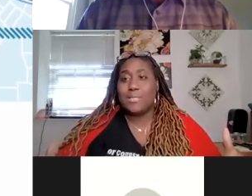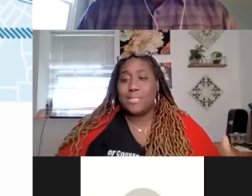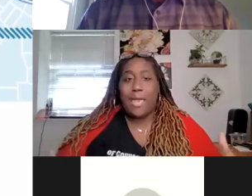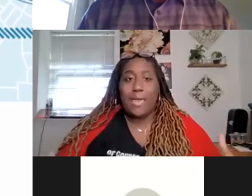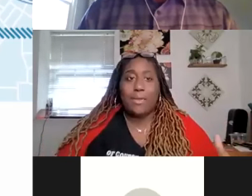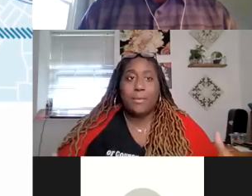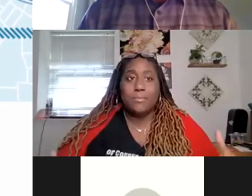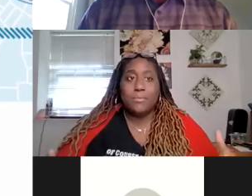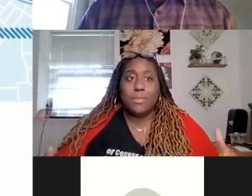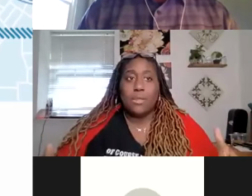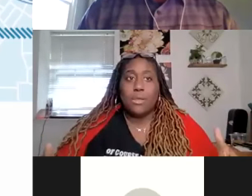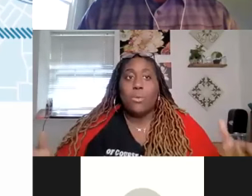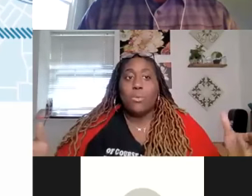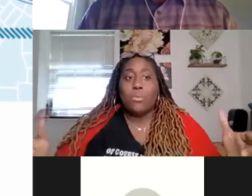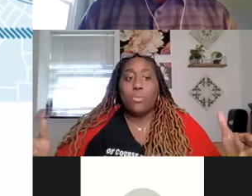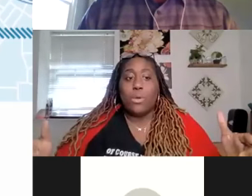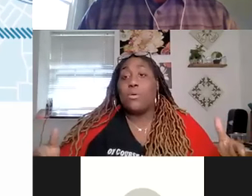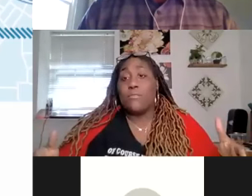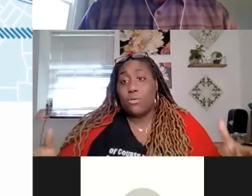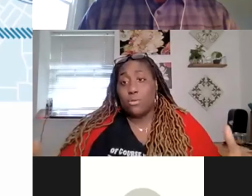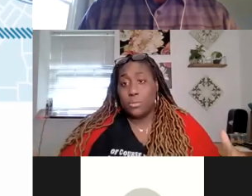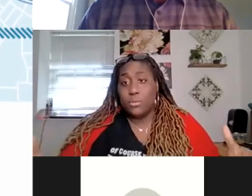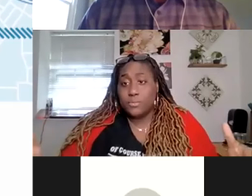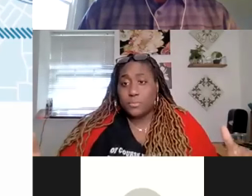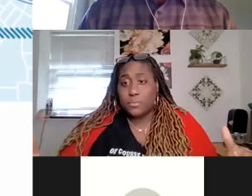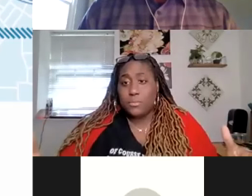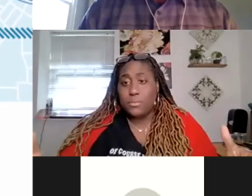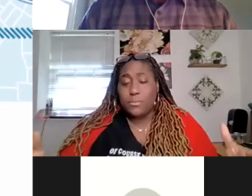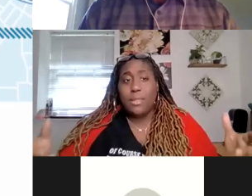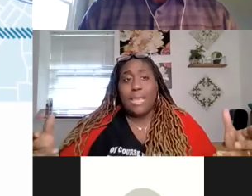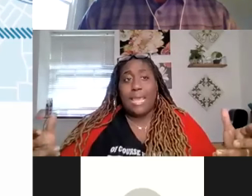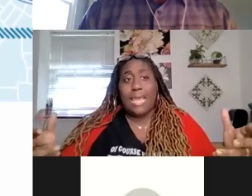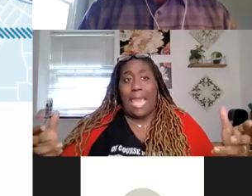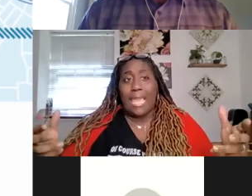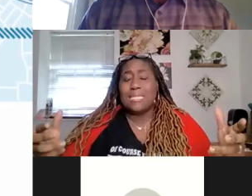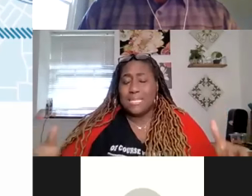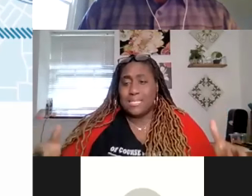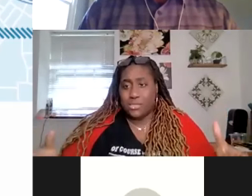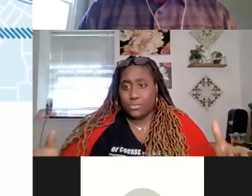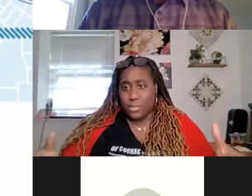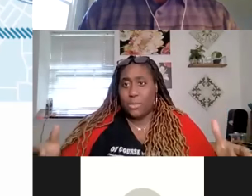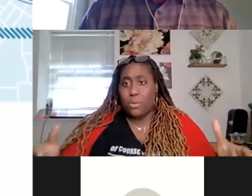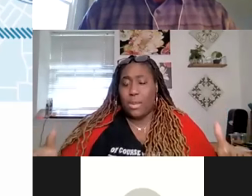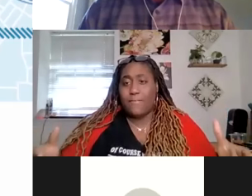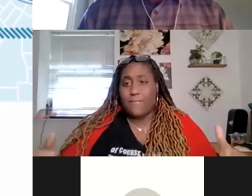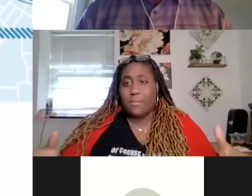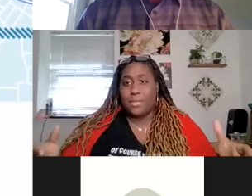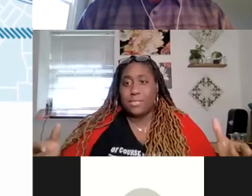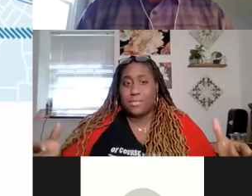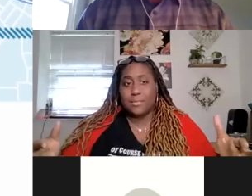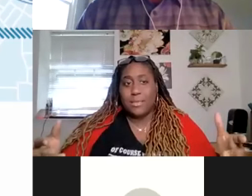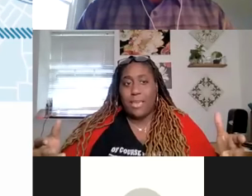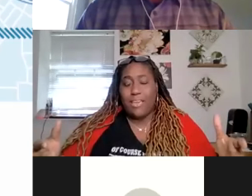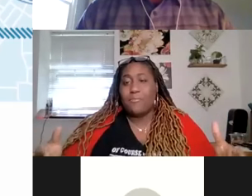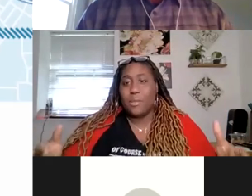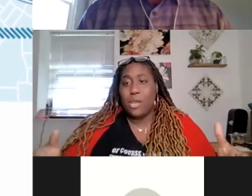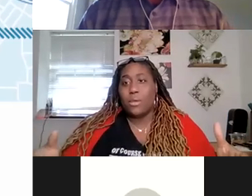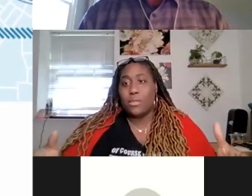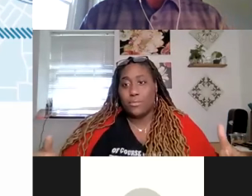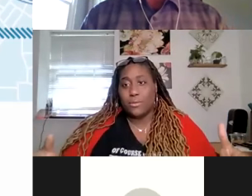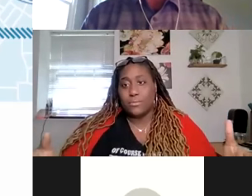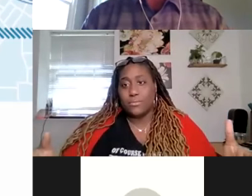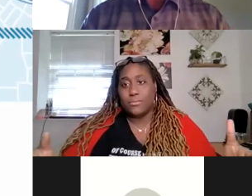to now say, we were vulnerable. And is this really what our families have